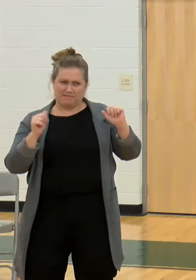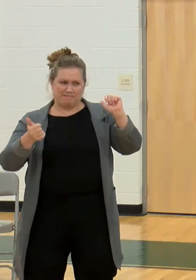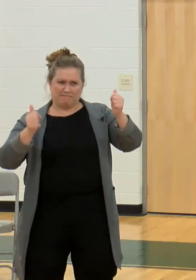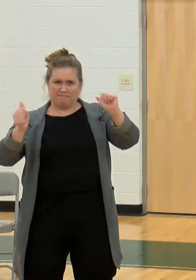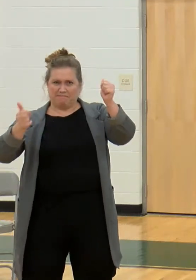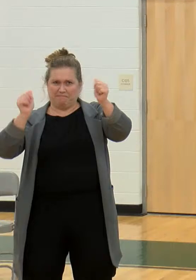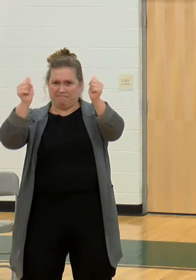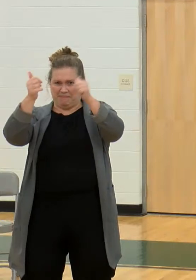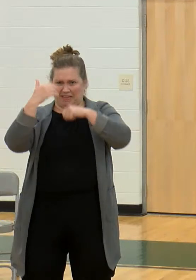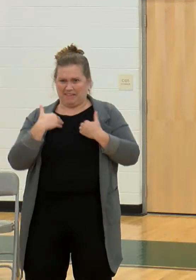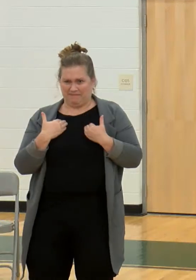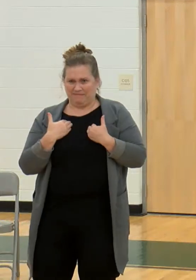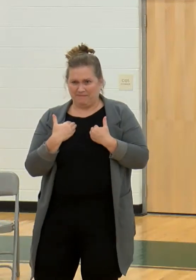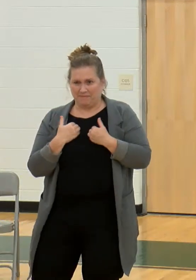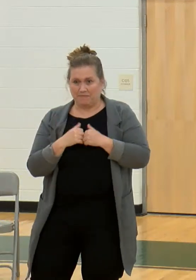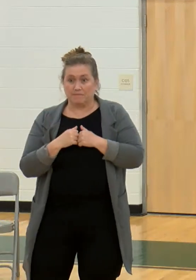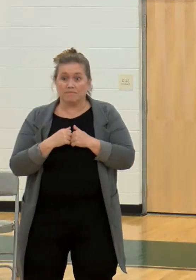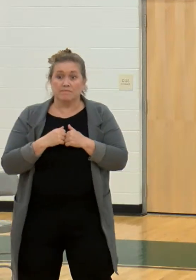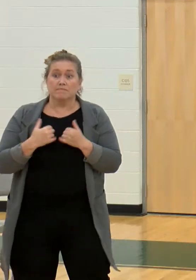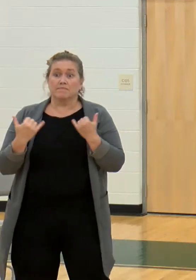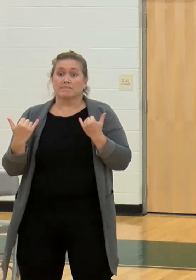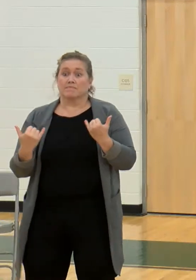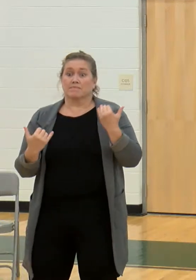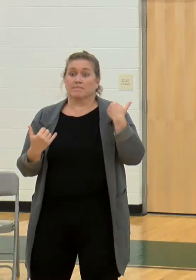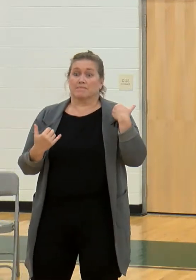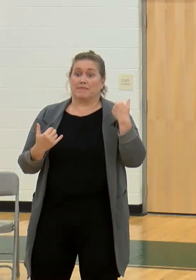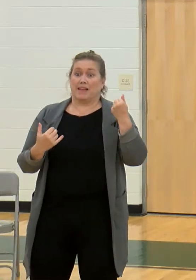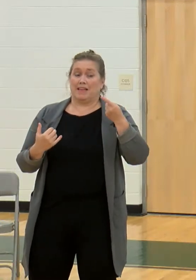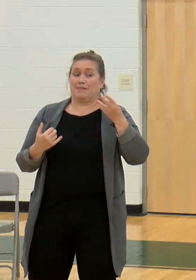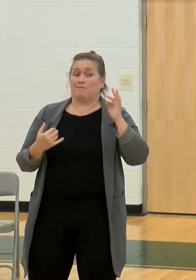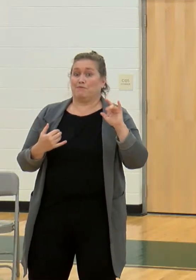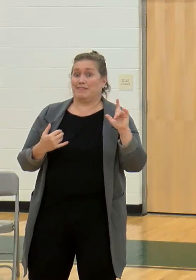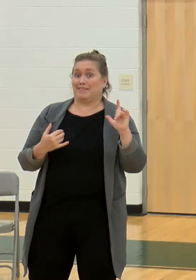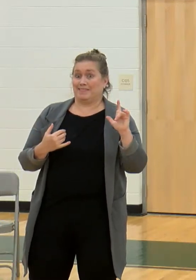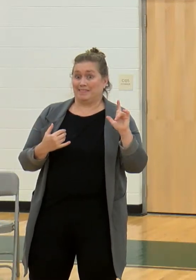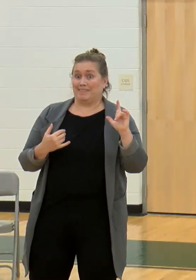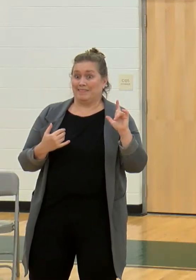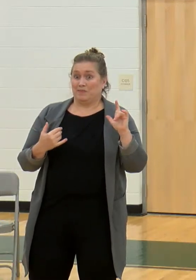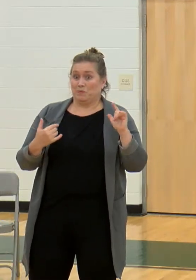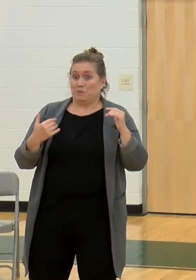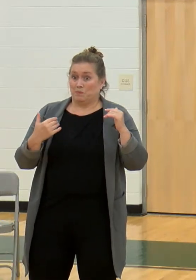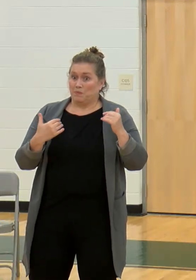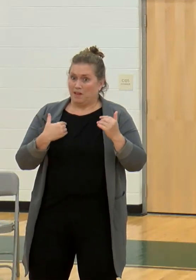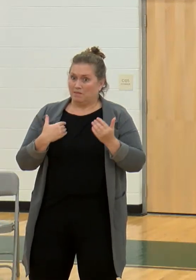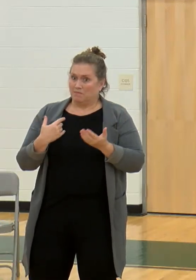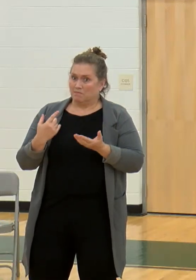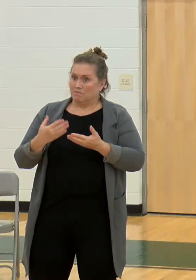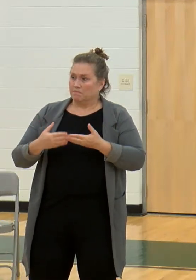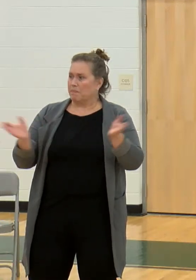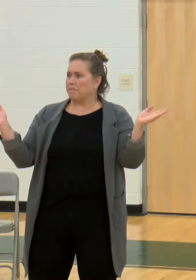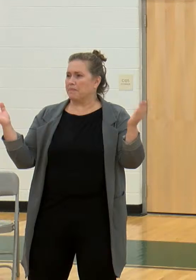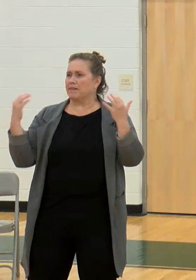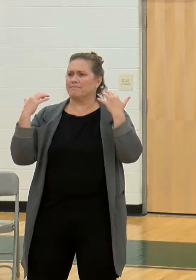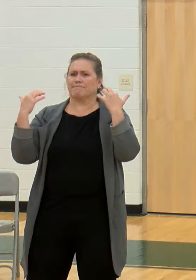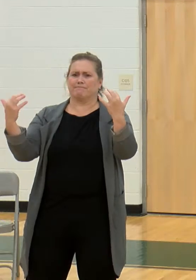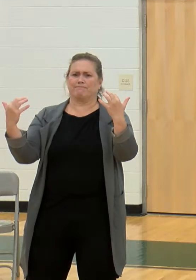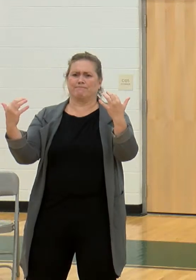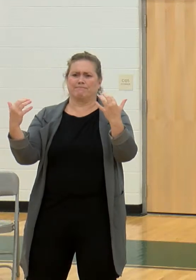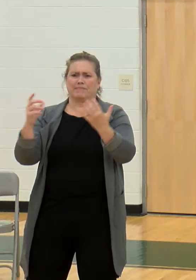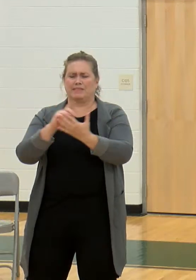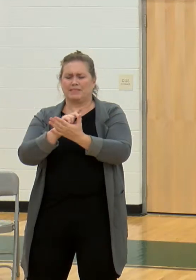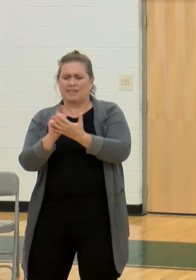So back in April, we had a really useful and helpful public kind of design input